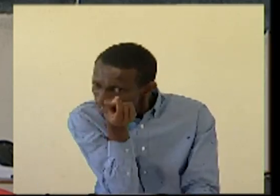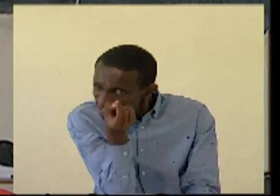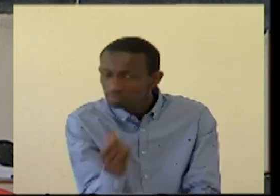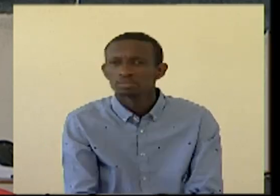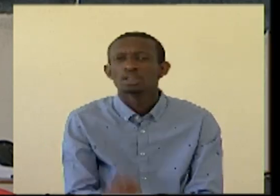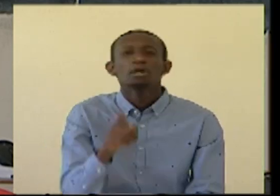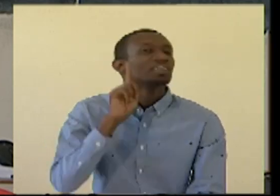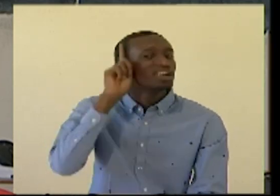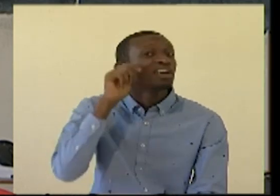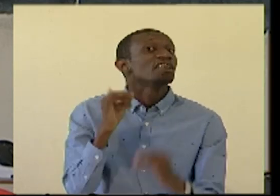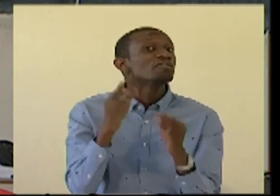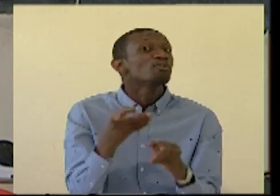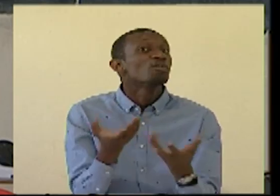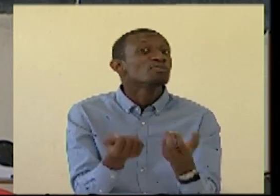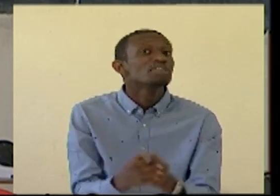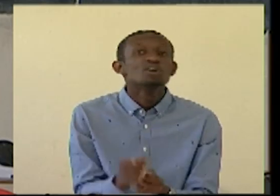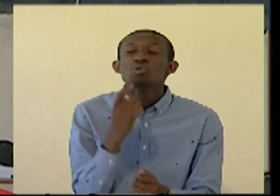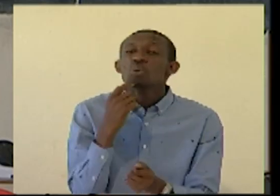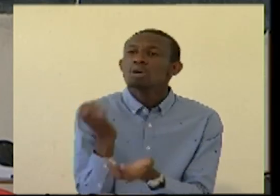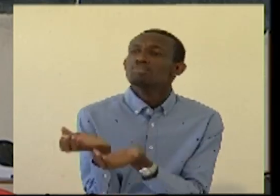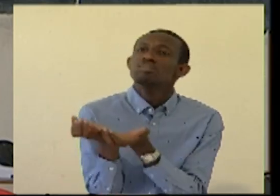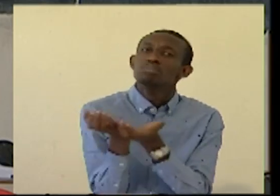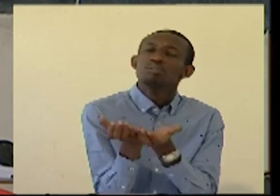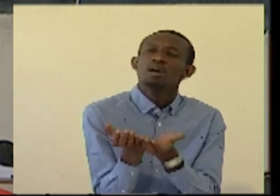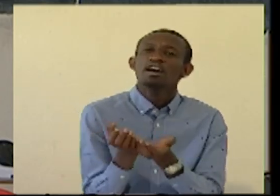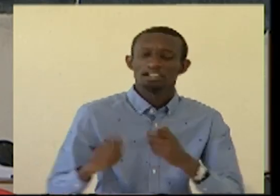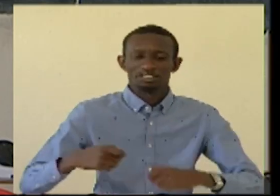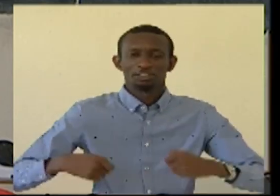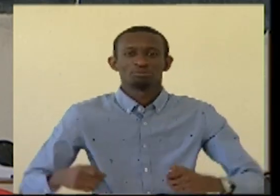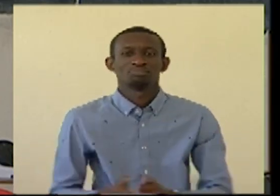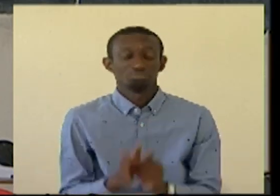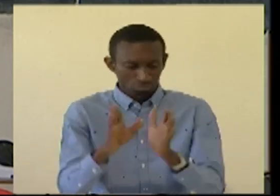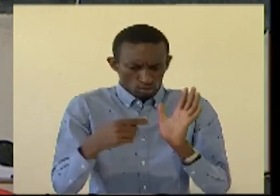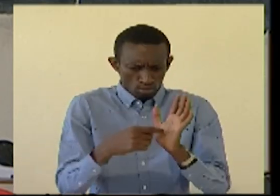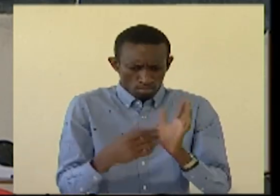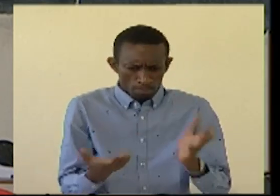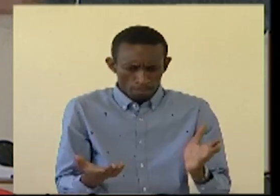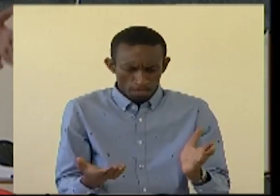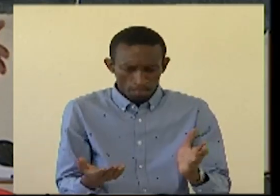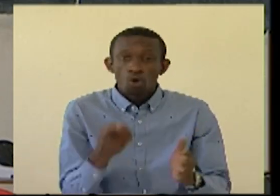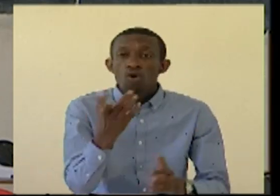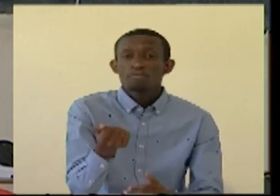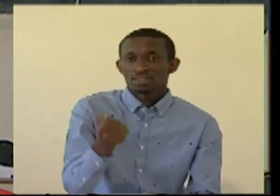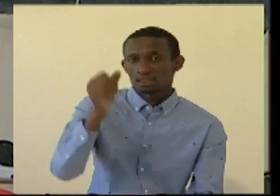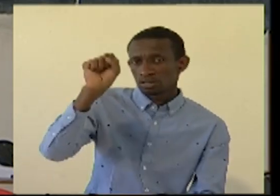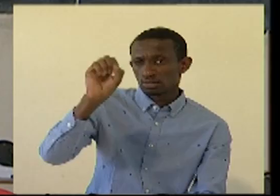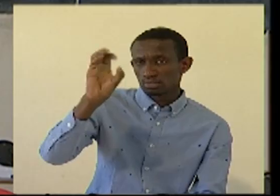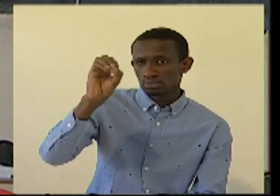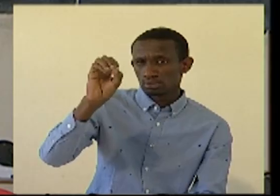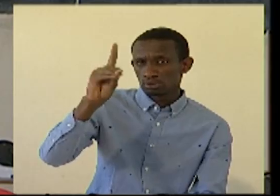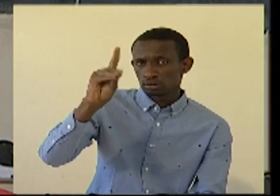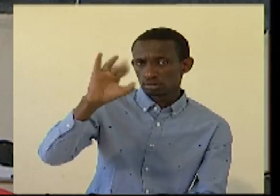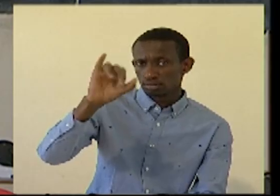Now imagine if you have to carry out a reaction. Let's say you have sodium